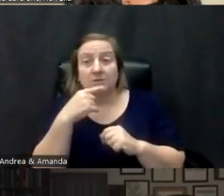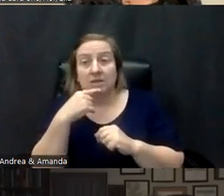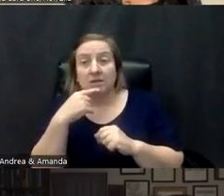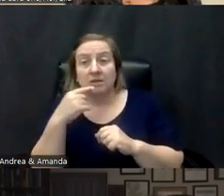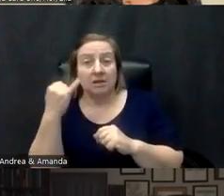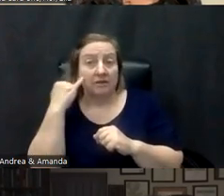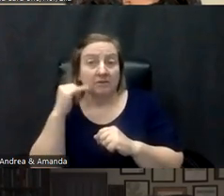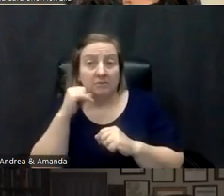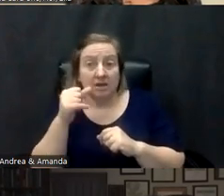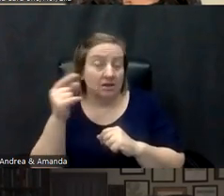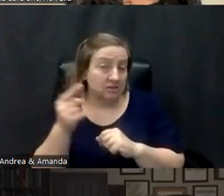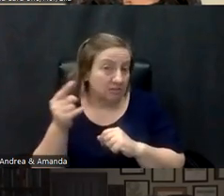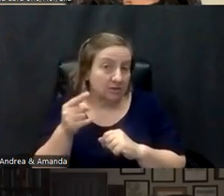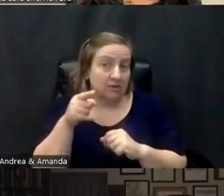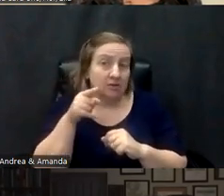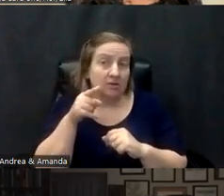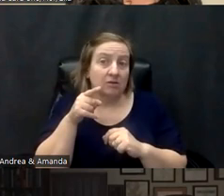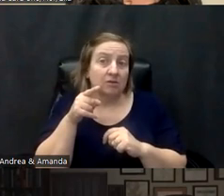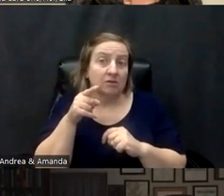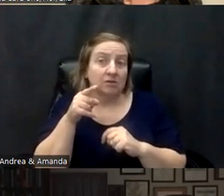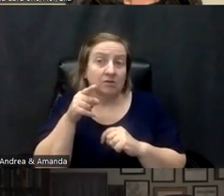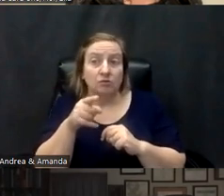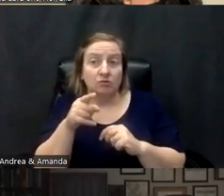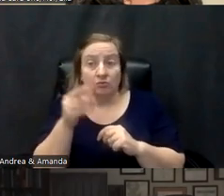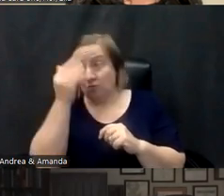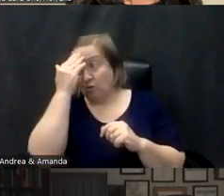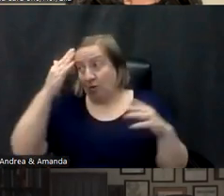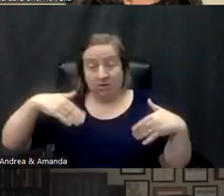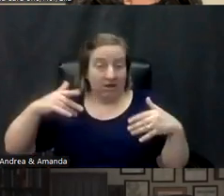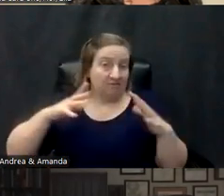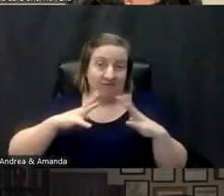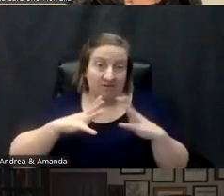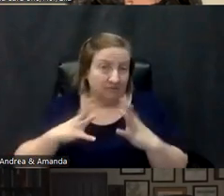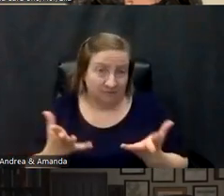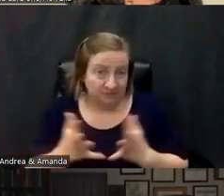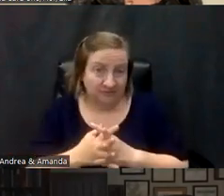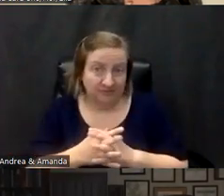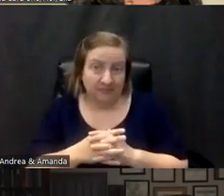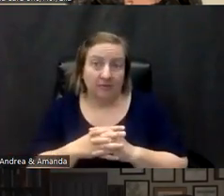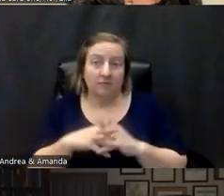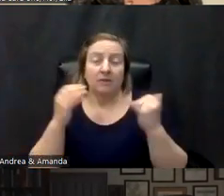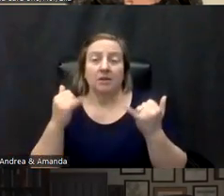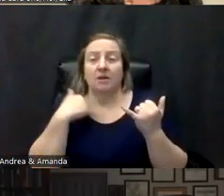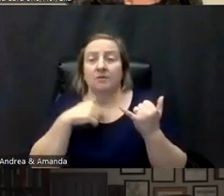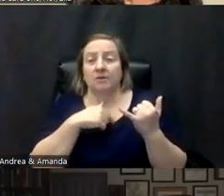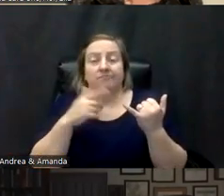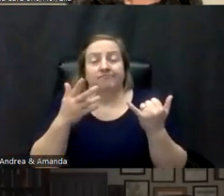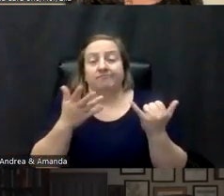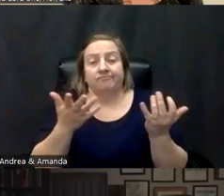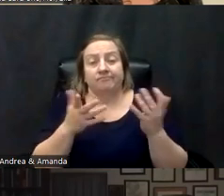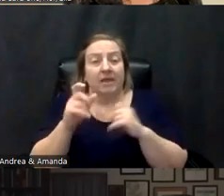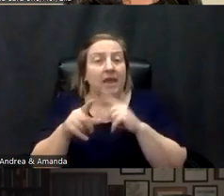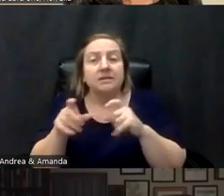not something that you're privy to, that's okay. Right now we're just